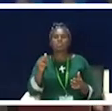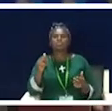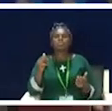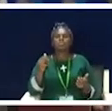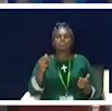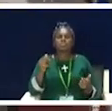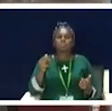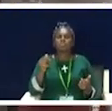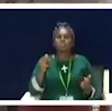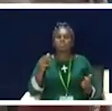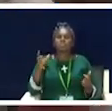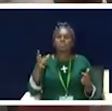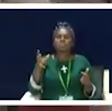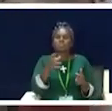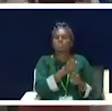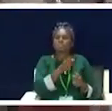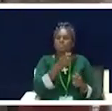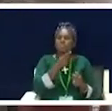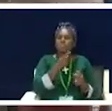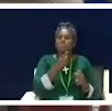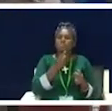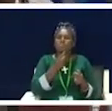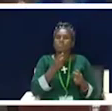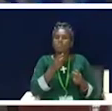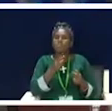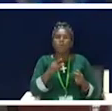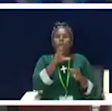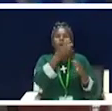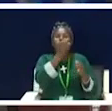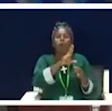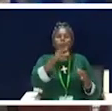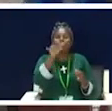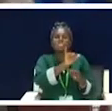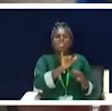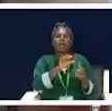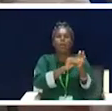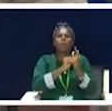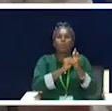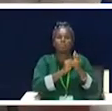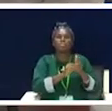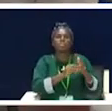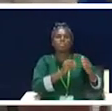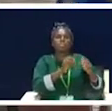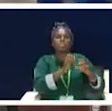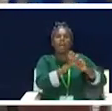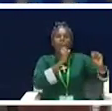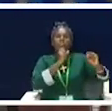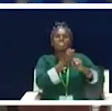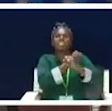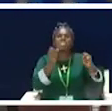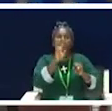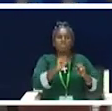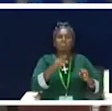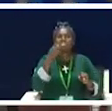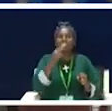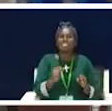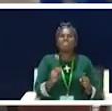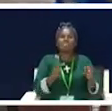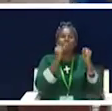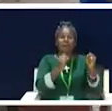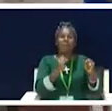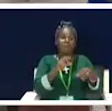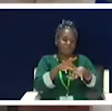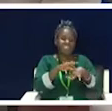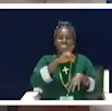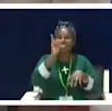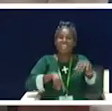sword, nor did their own arm save them. So the arm of flesh cannot save you and